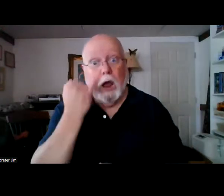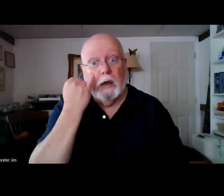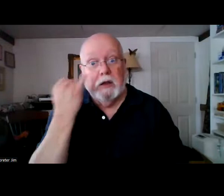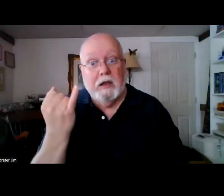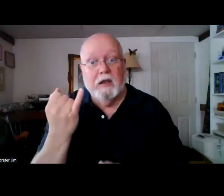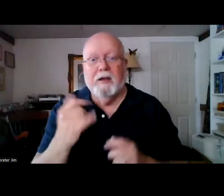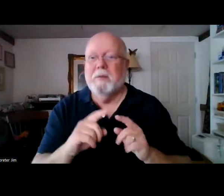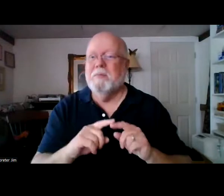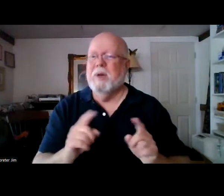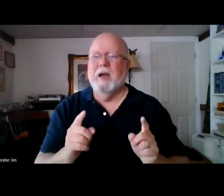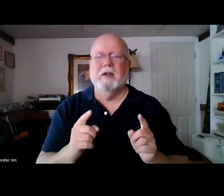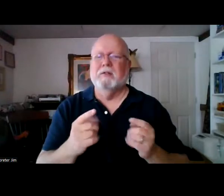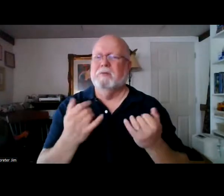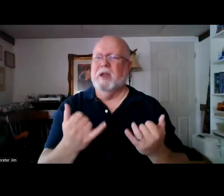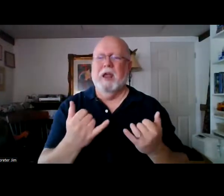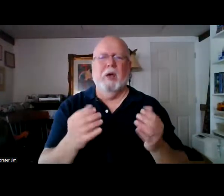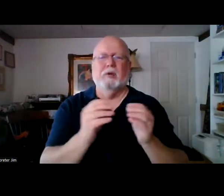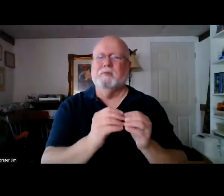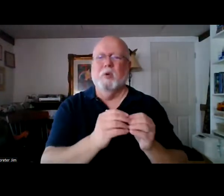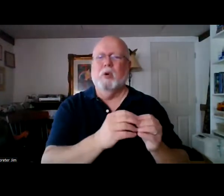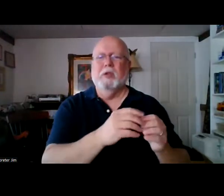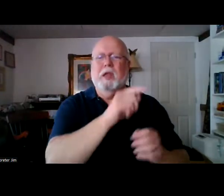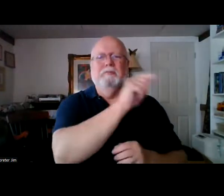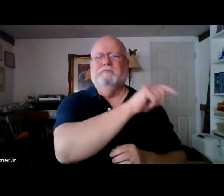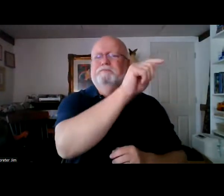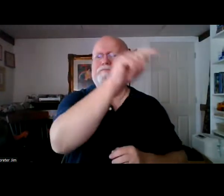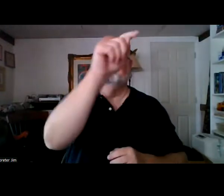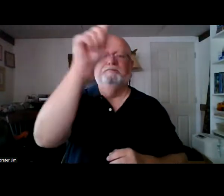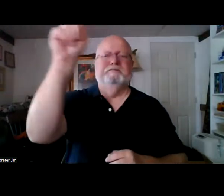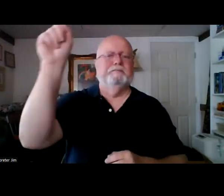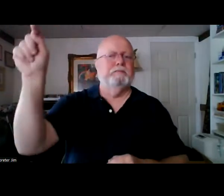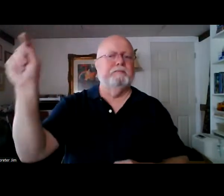more individual studies, as we talked about in the survey.